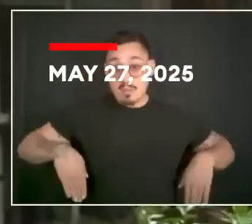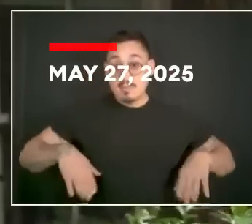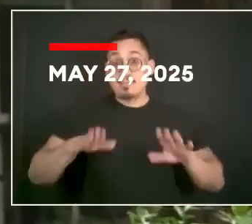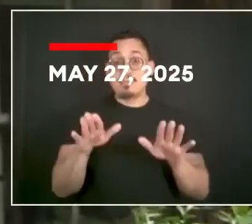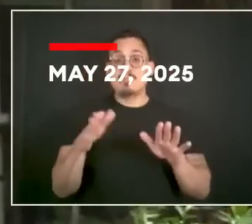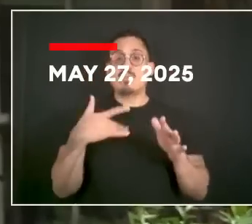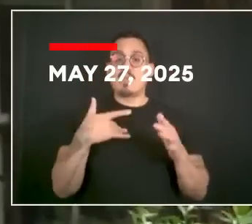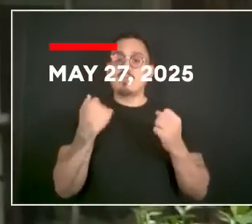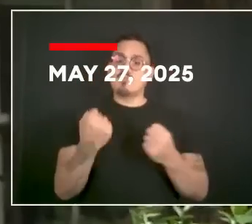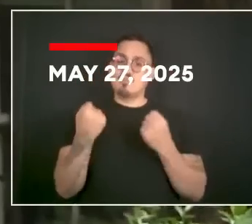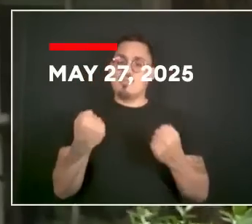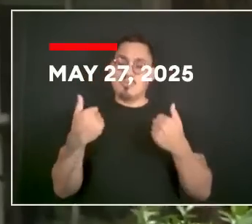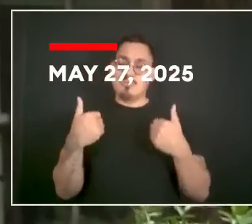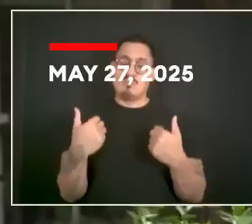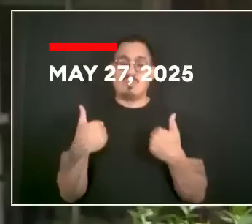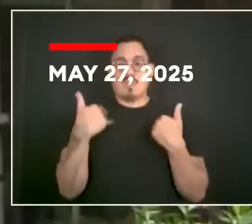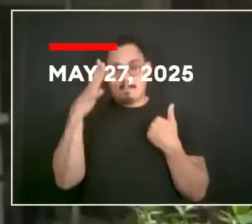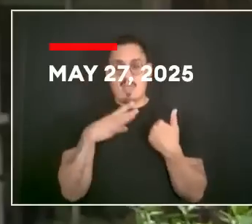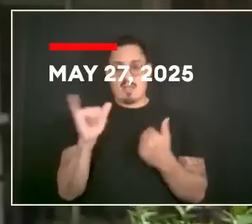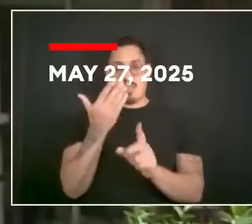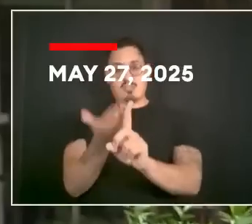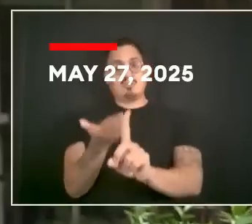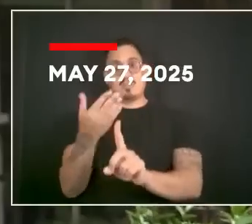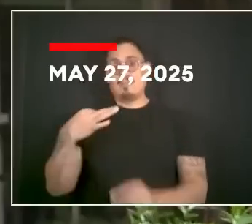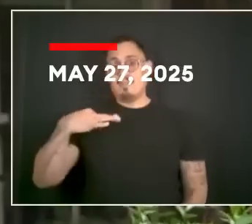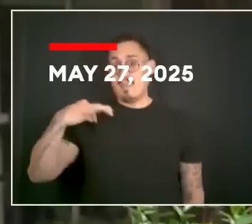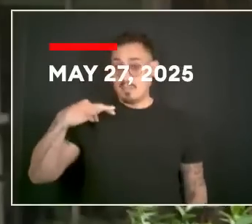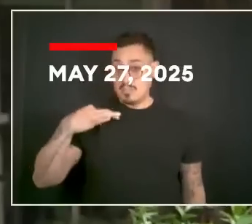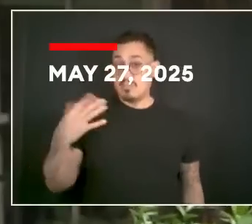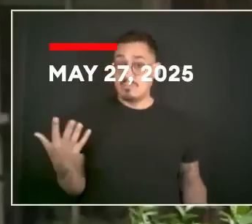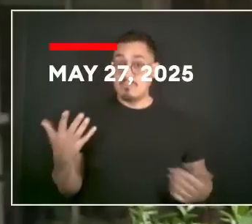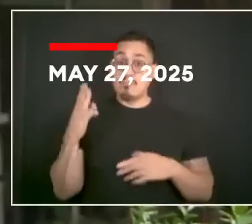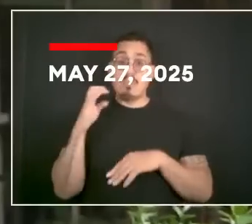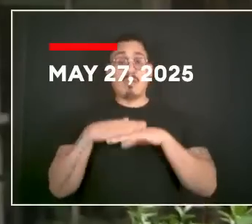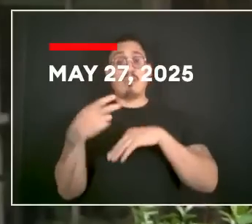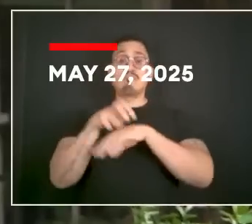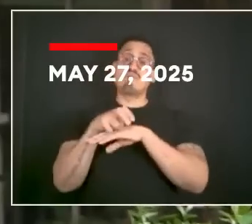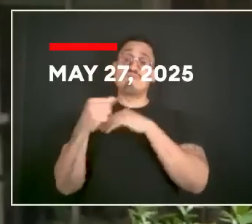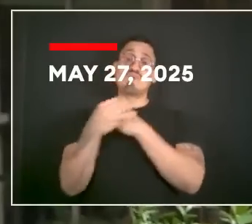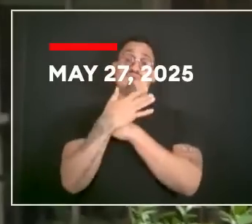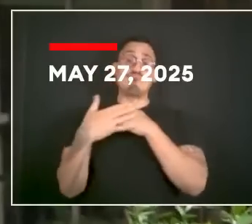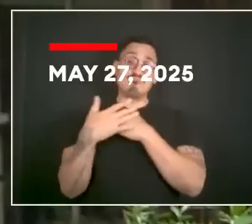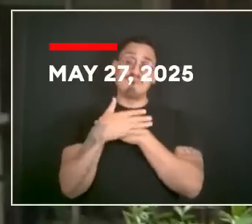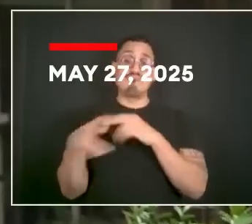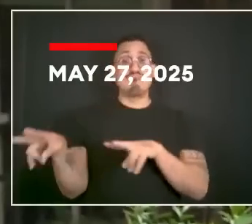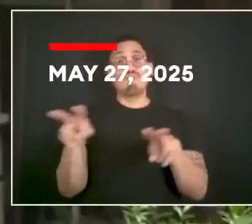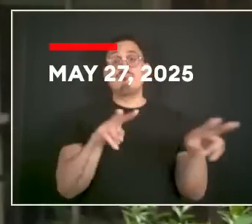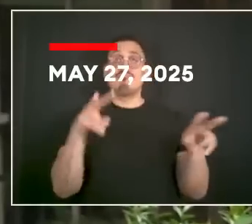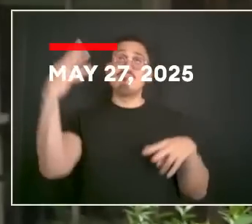strong young men like yourself to volunteer, and be on the beach. and grab a ray in the tan